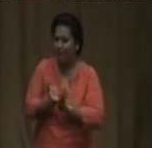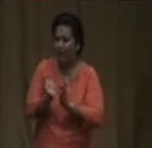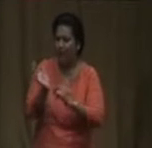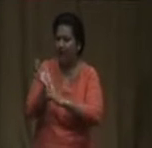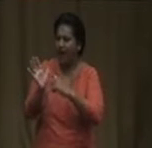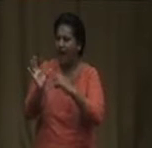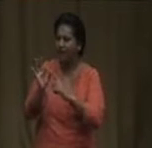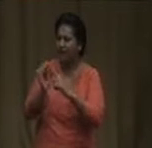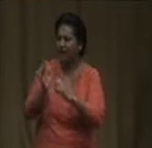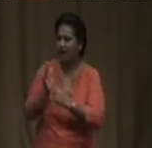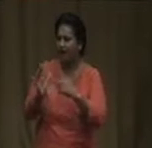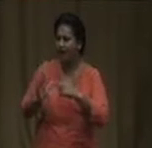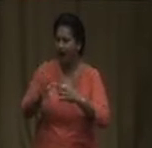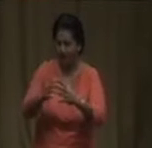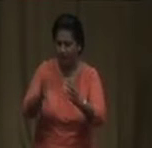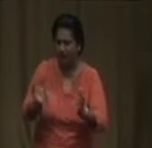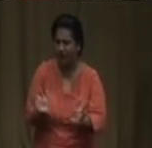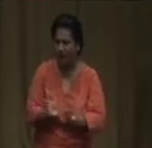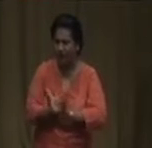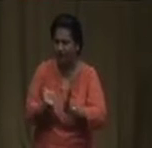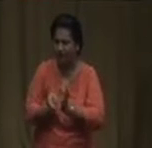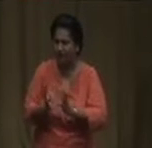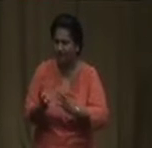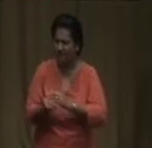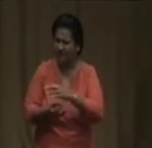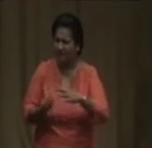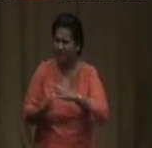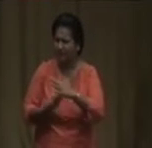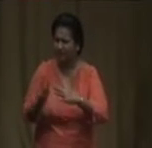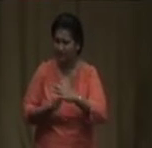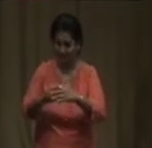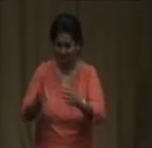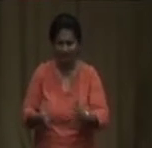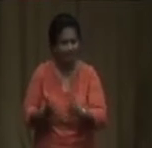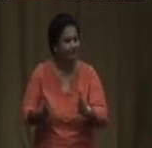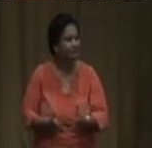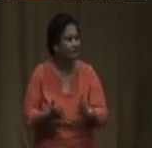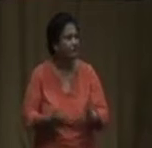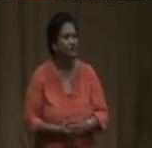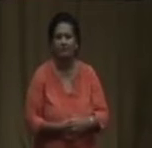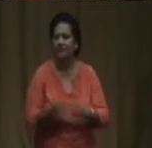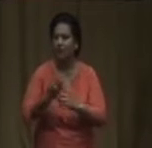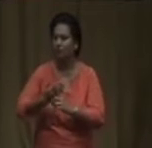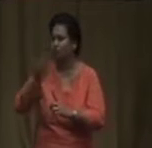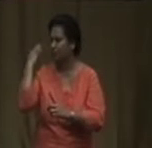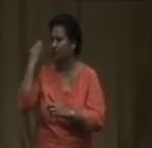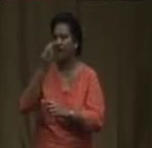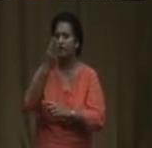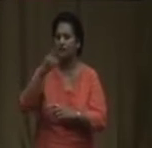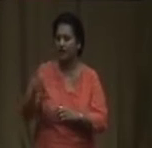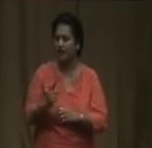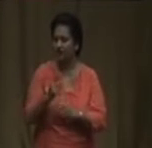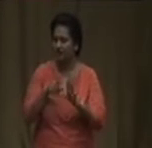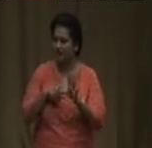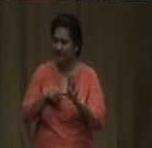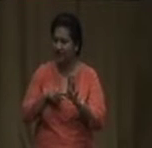Lapita seafaring nations, which we know, carbon dated, was back to 3,000 years ago. And there are